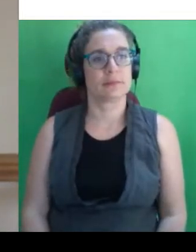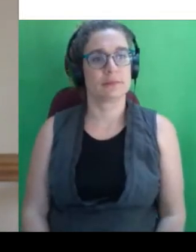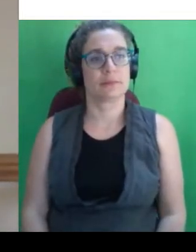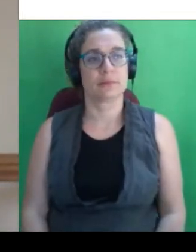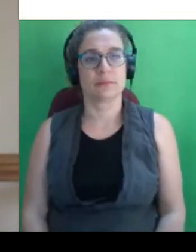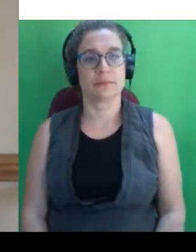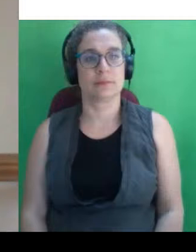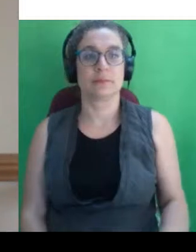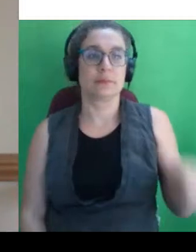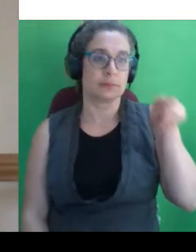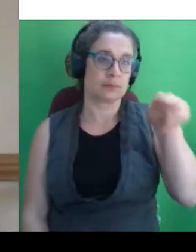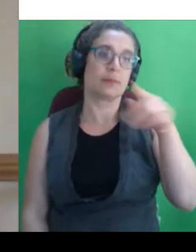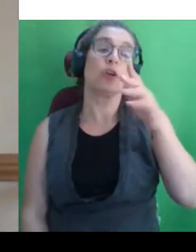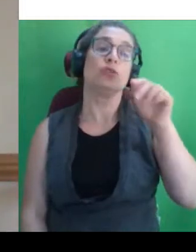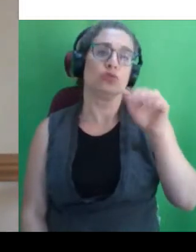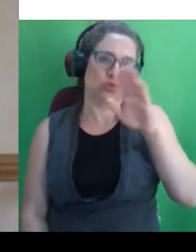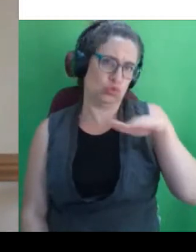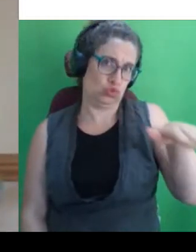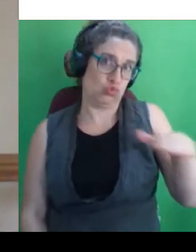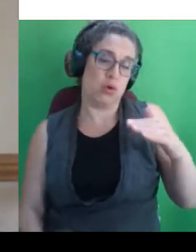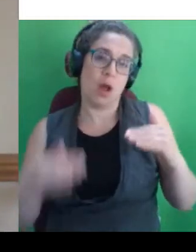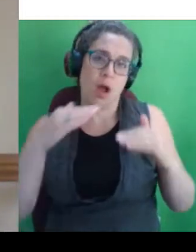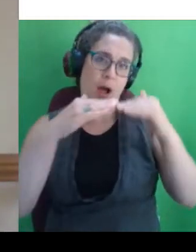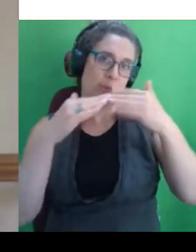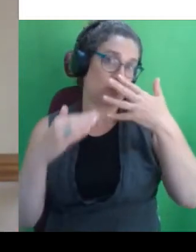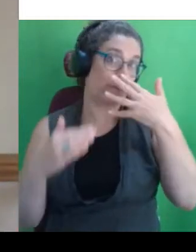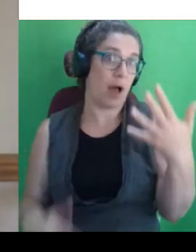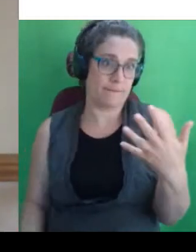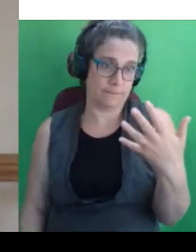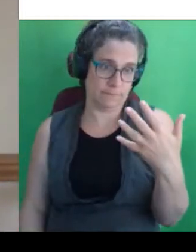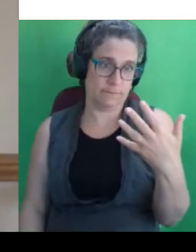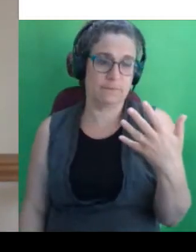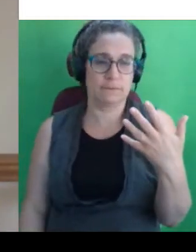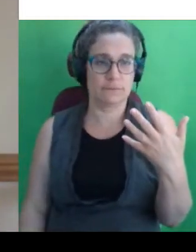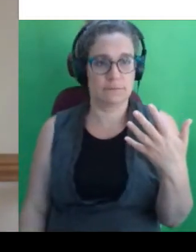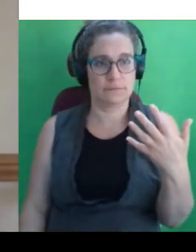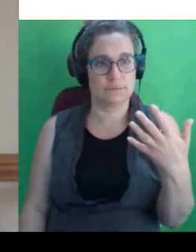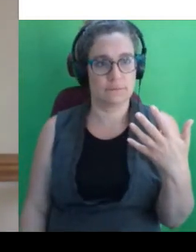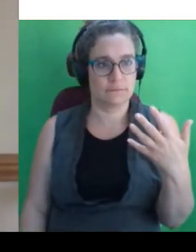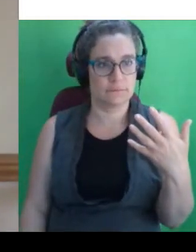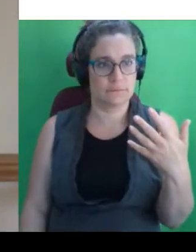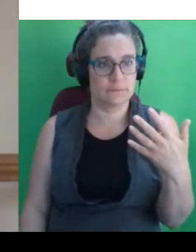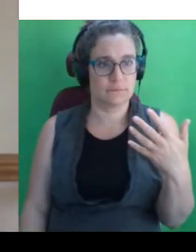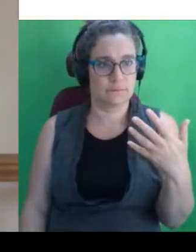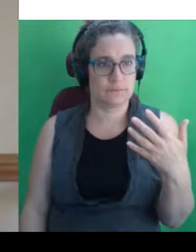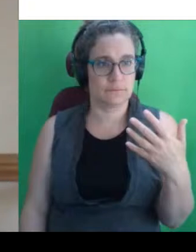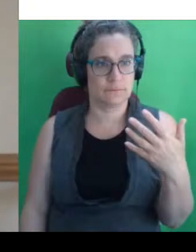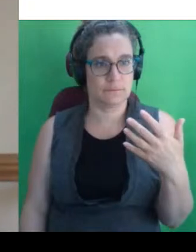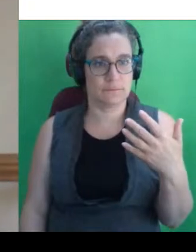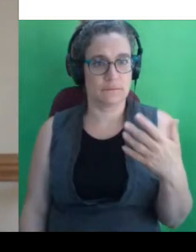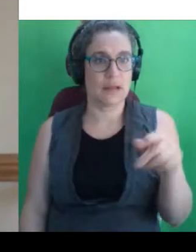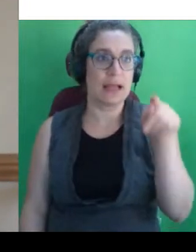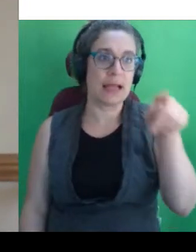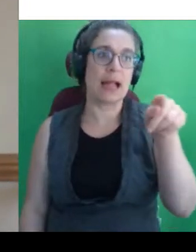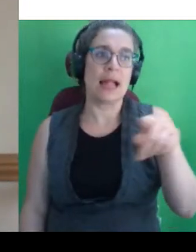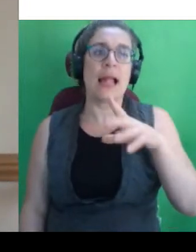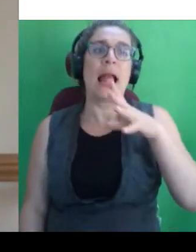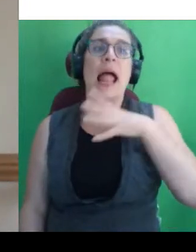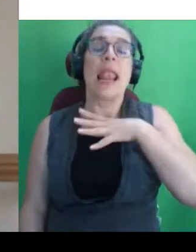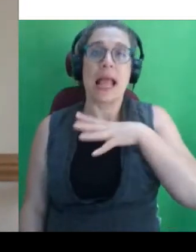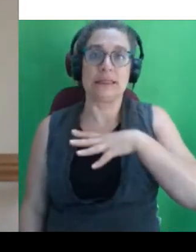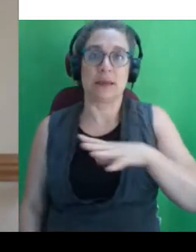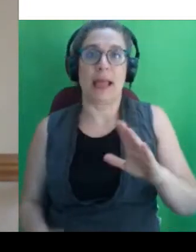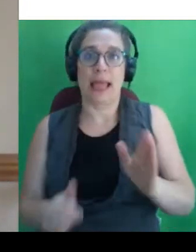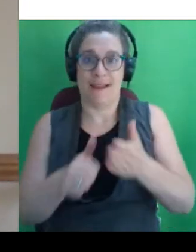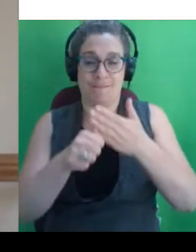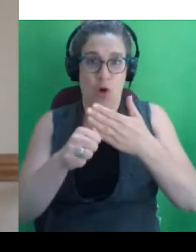for children up to the age of 5. The air chamber or any spacer needs to be in place first before